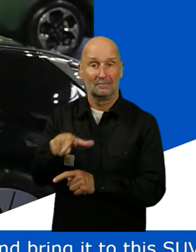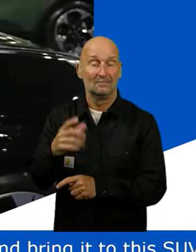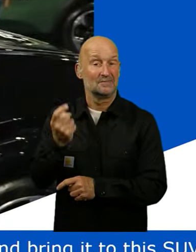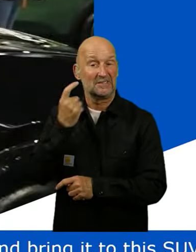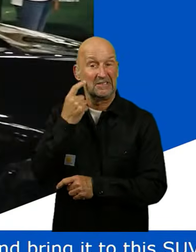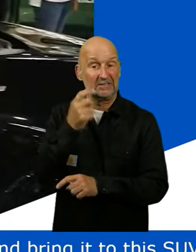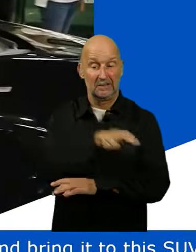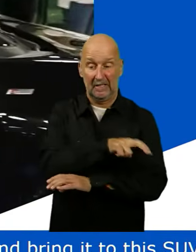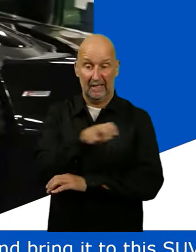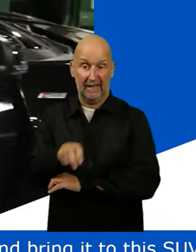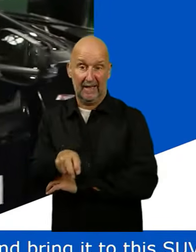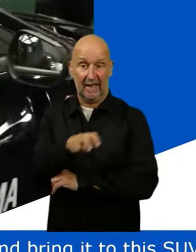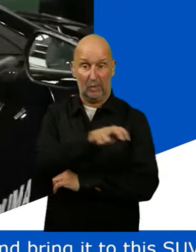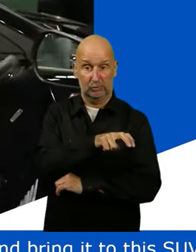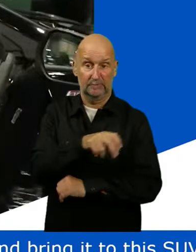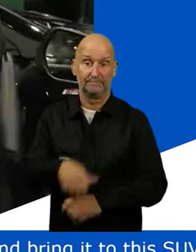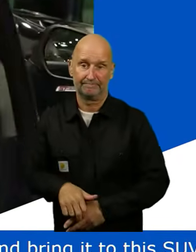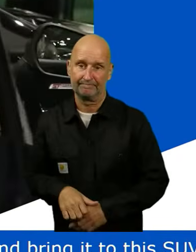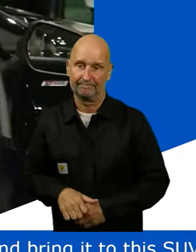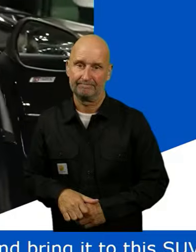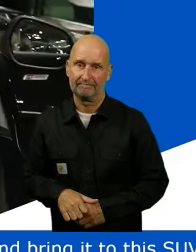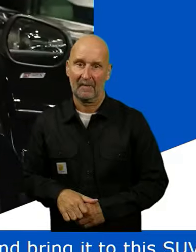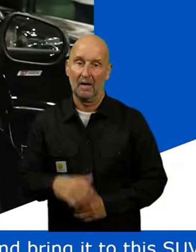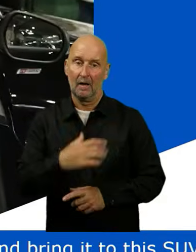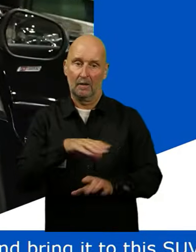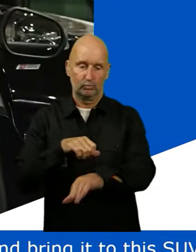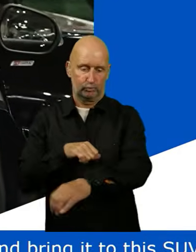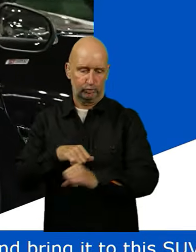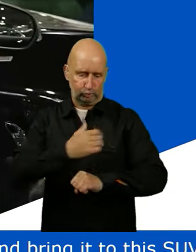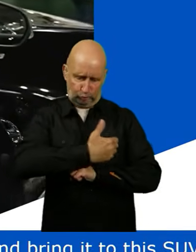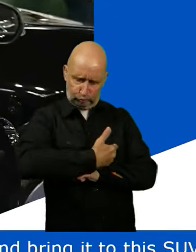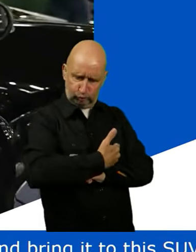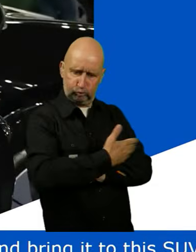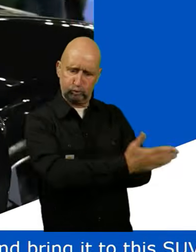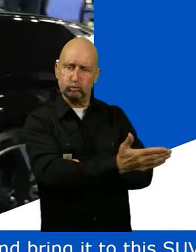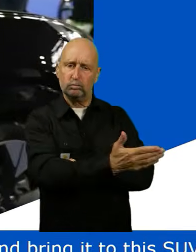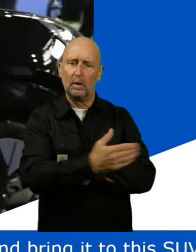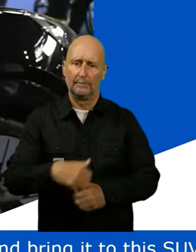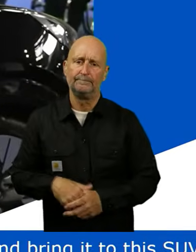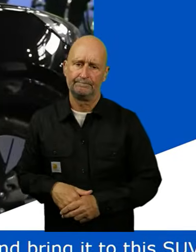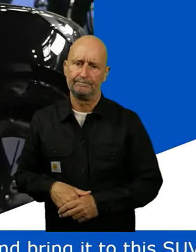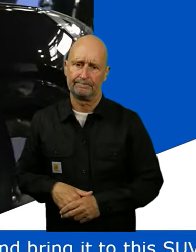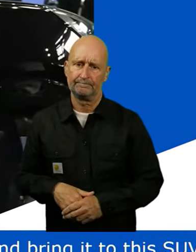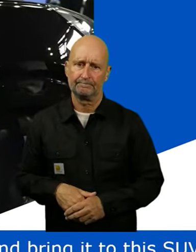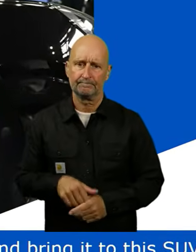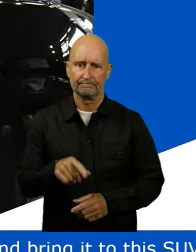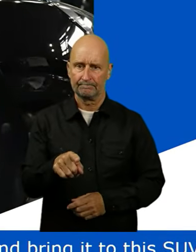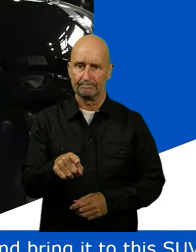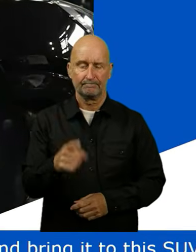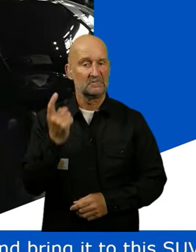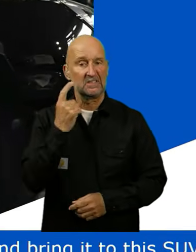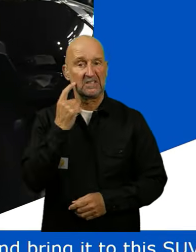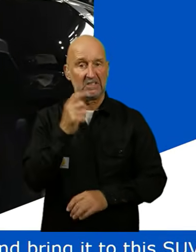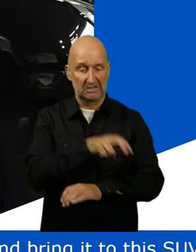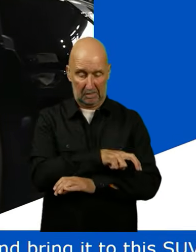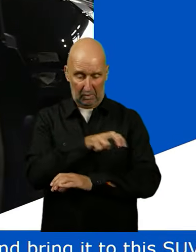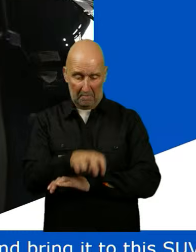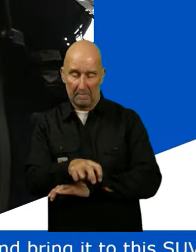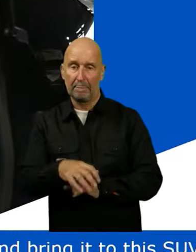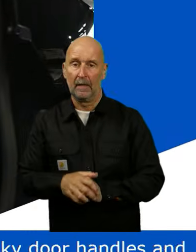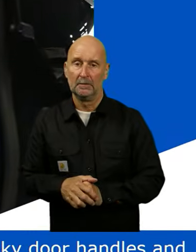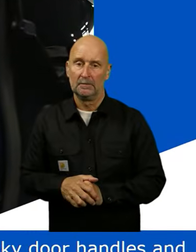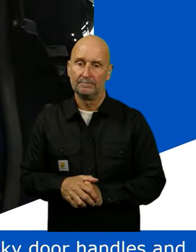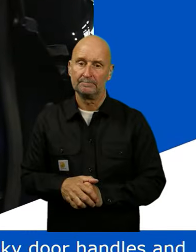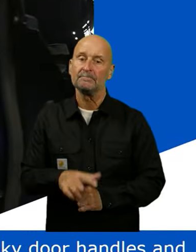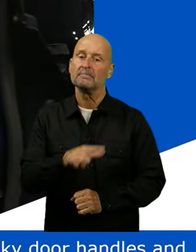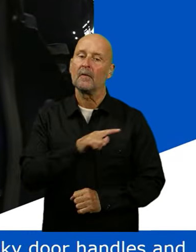in and out of. Big chunky door handles and nice wide doors mean that I can step in no problem. A nice detail